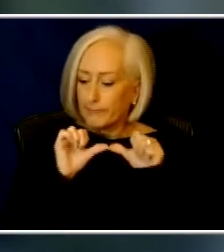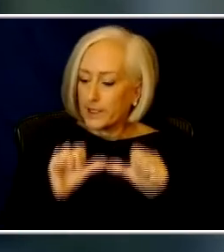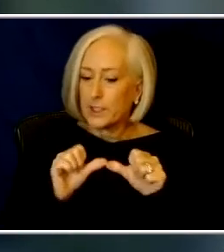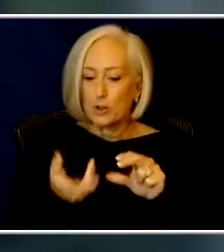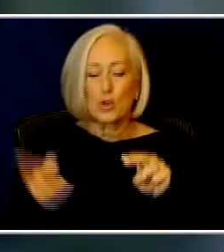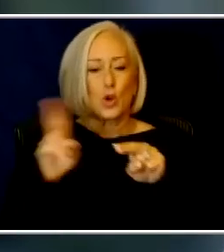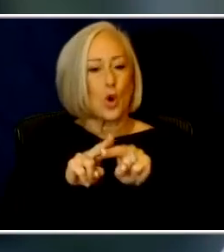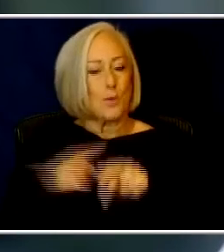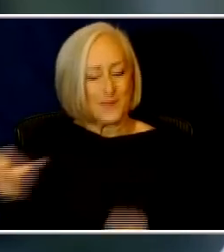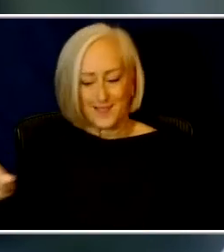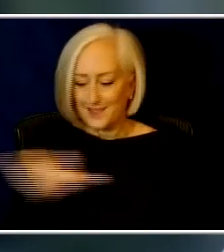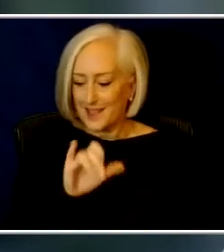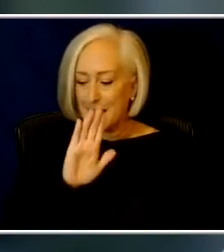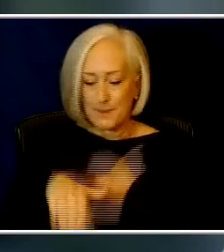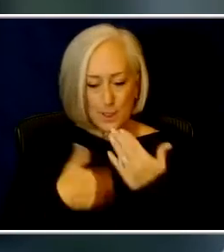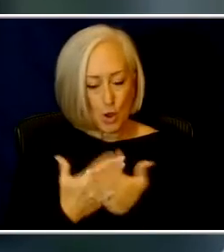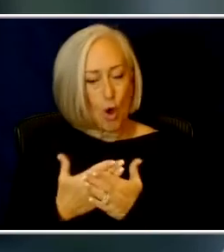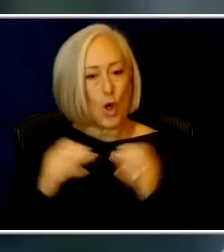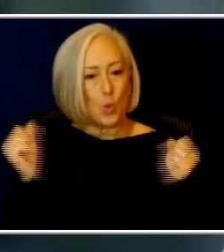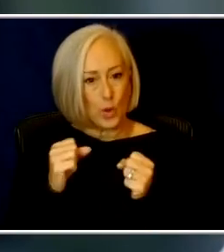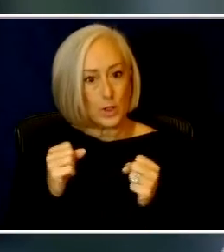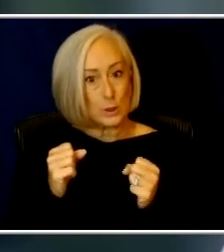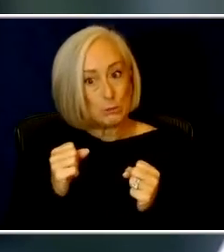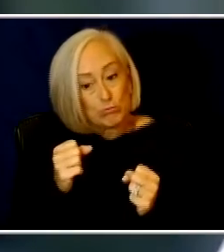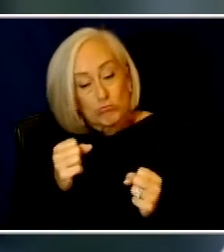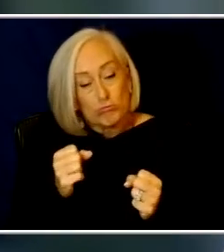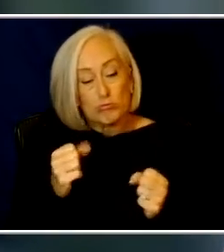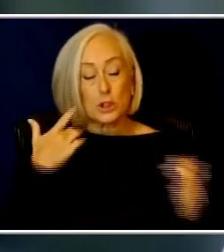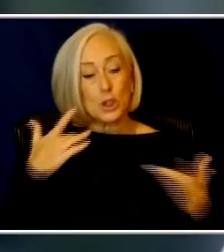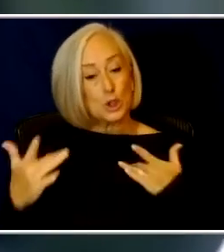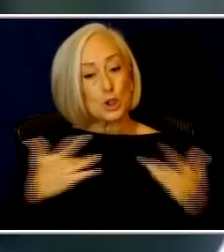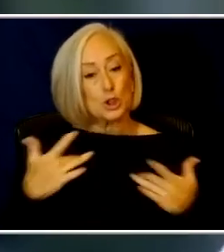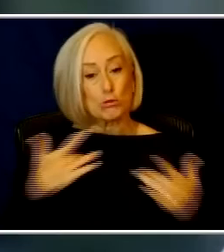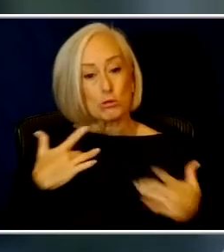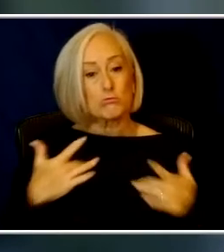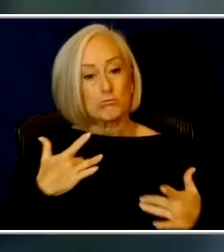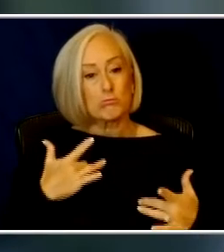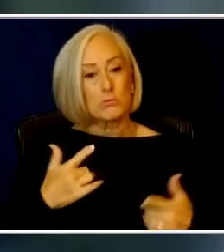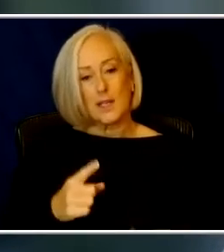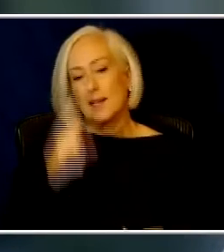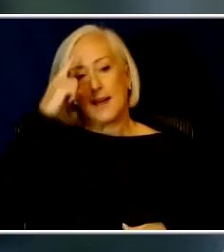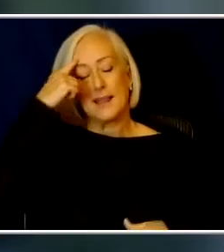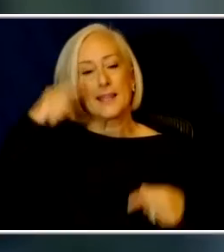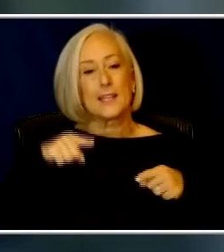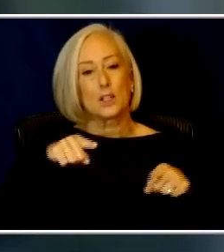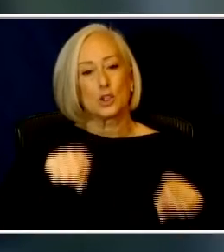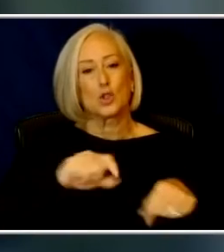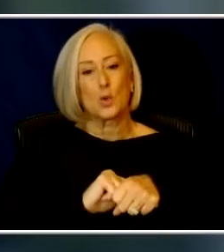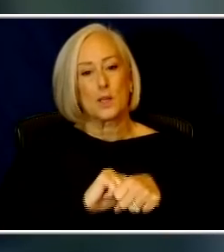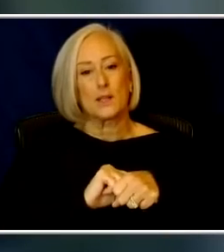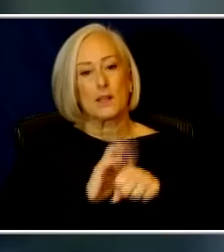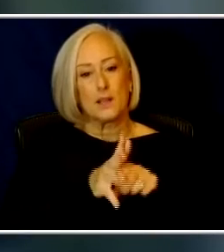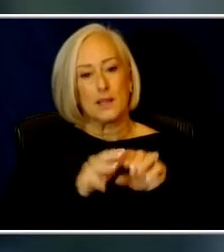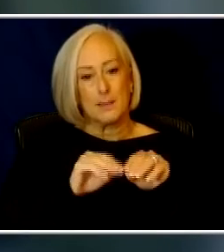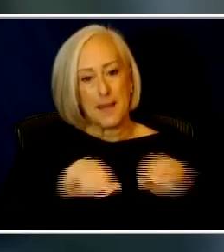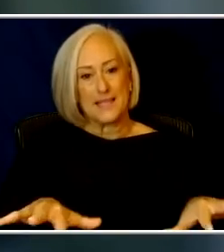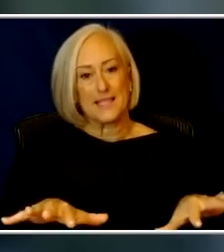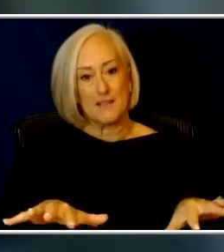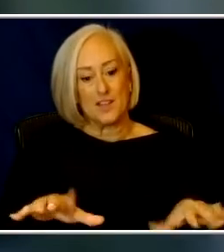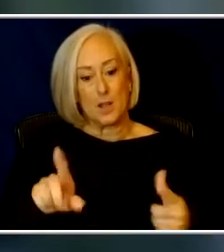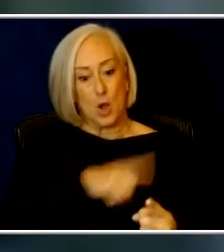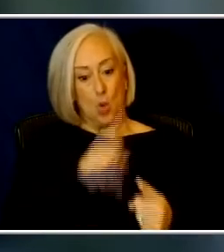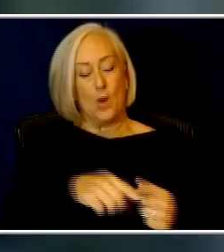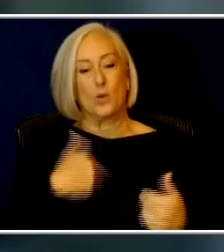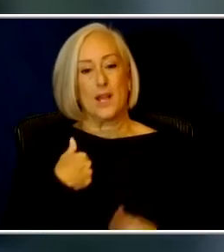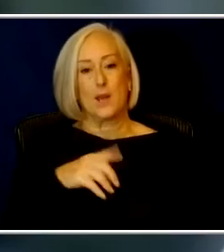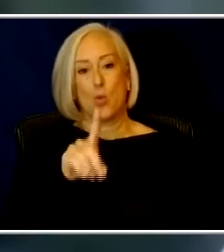be tight, and it is a concern. I think that, during the pandemic, when we had those 100 COVID patients,